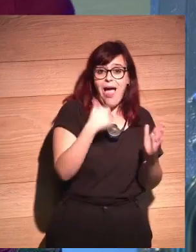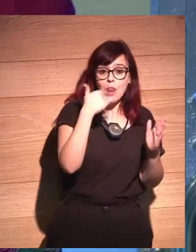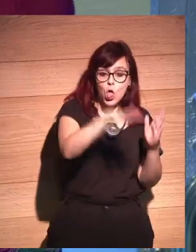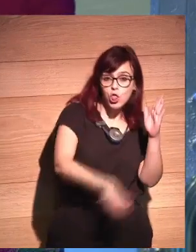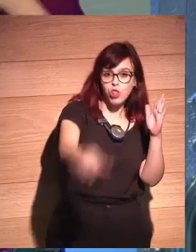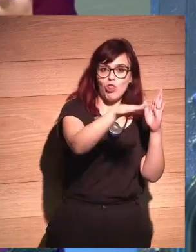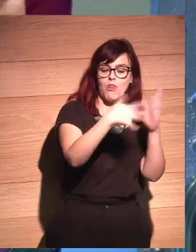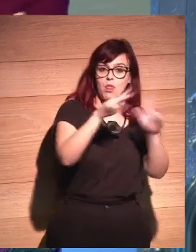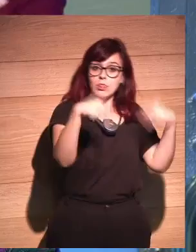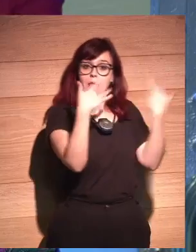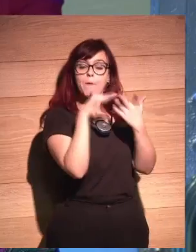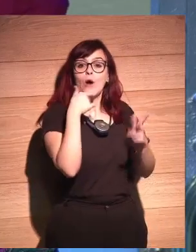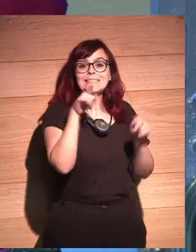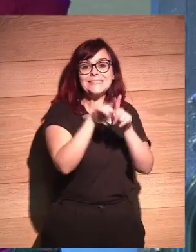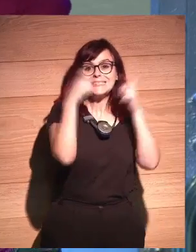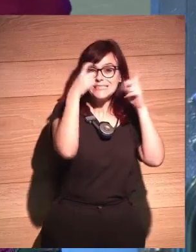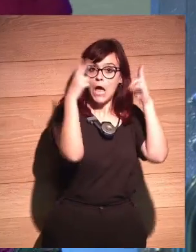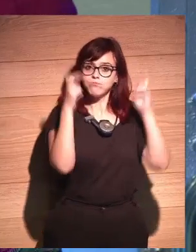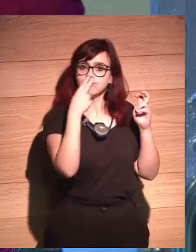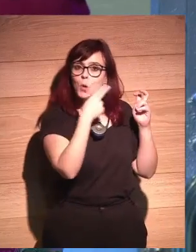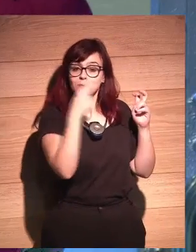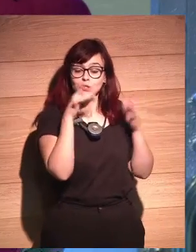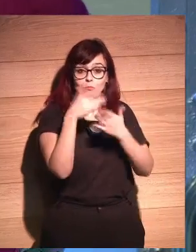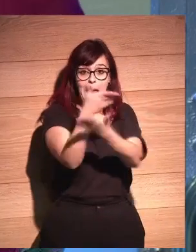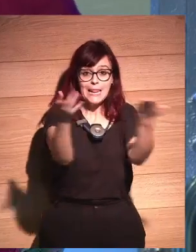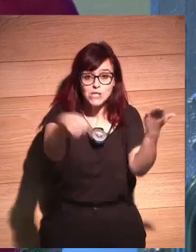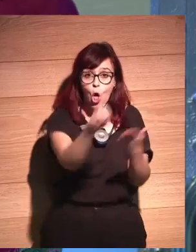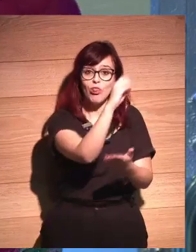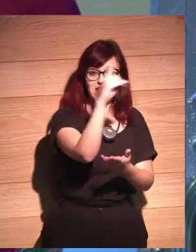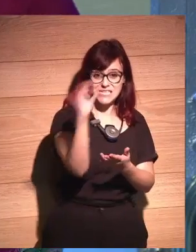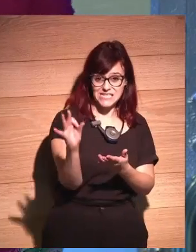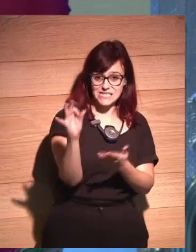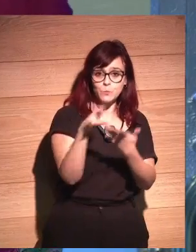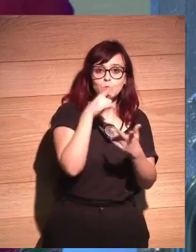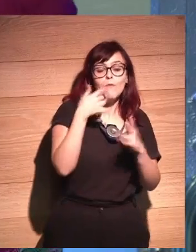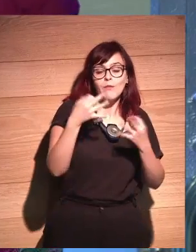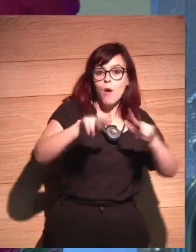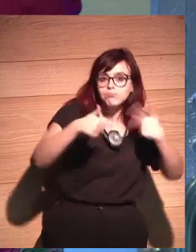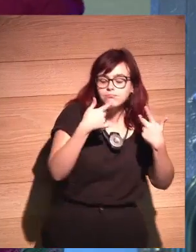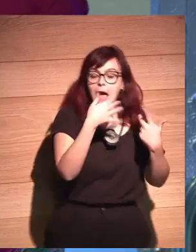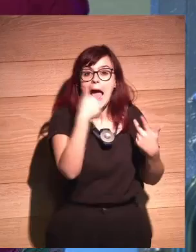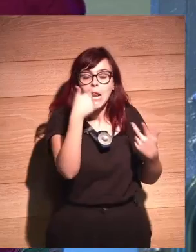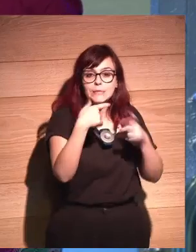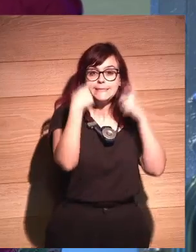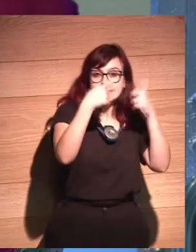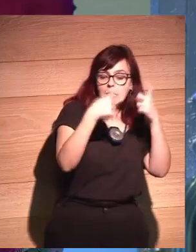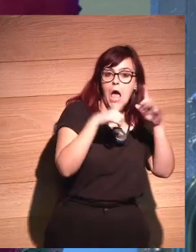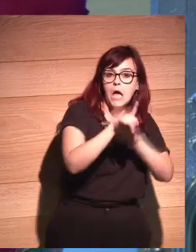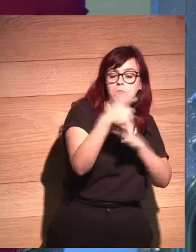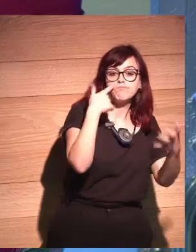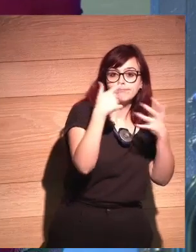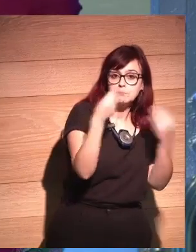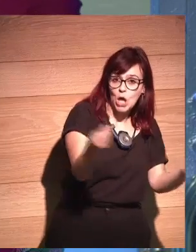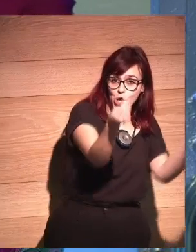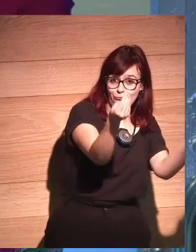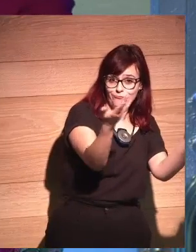give us spaces, tools where our commitment can be possible and fulfilled,